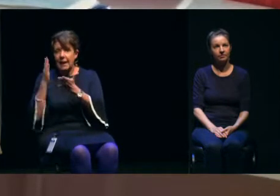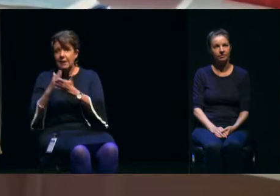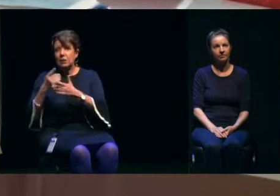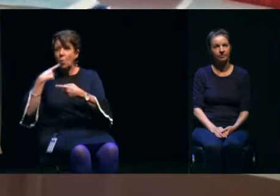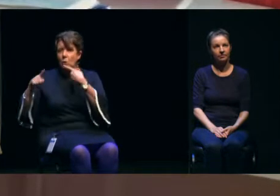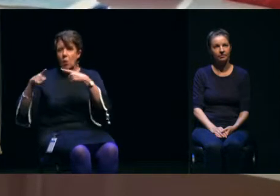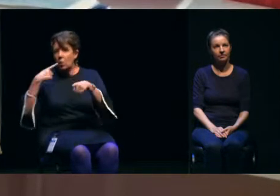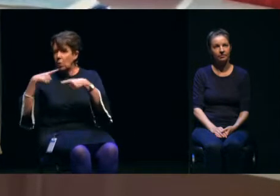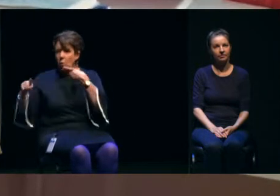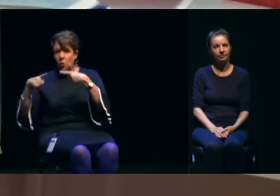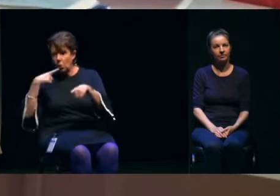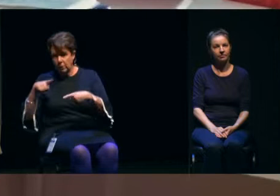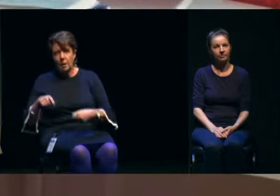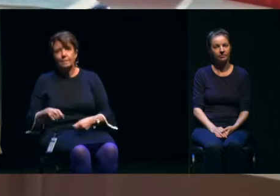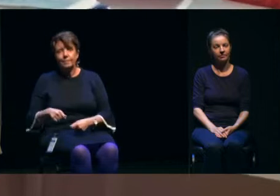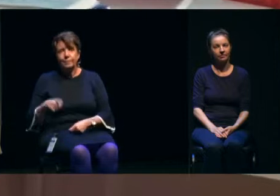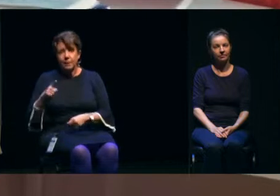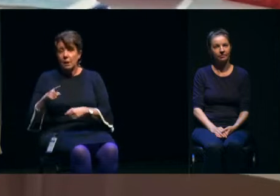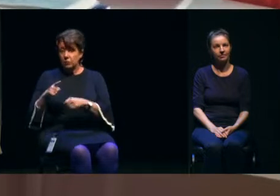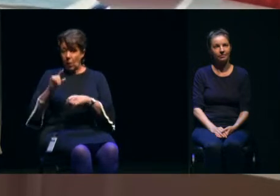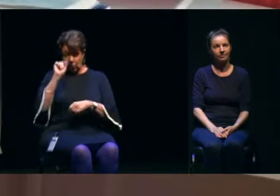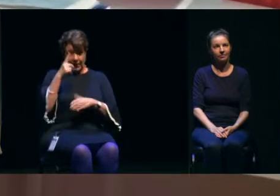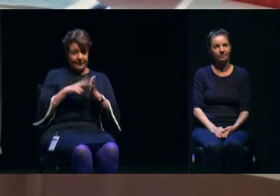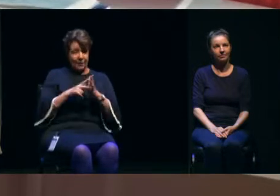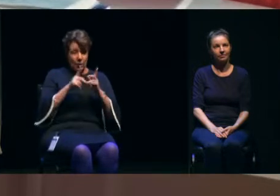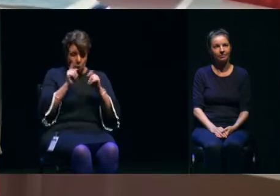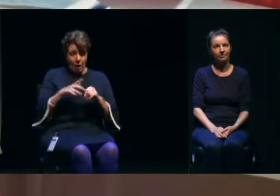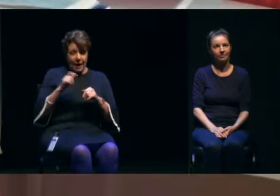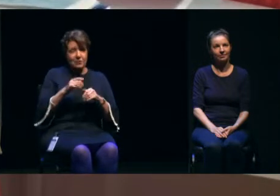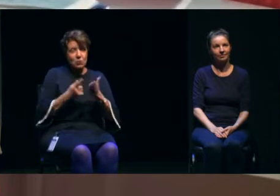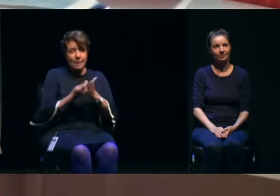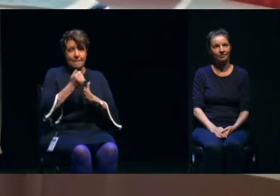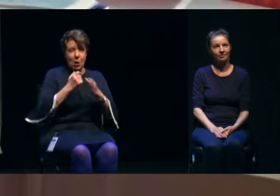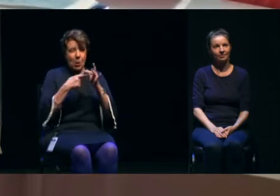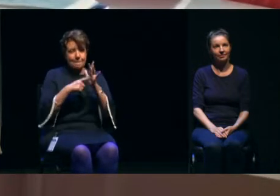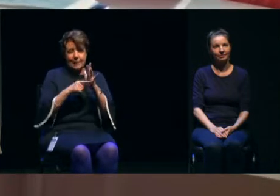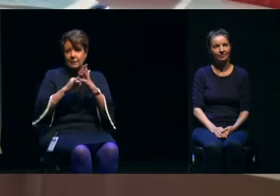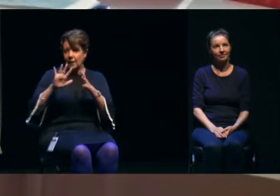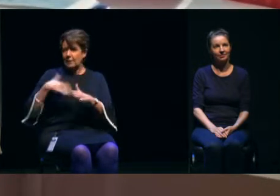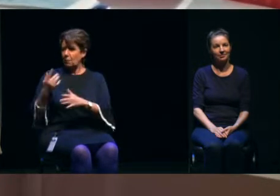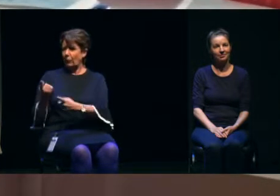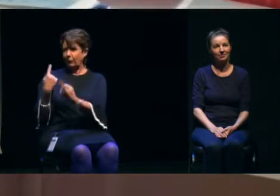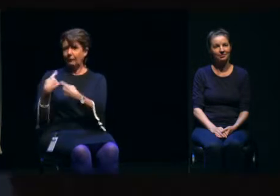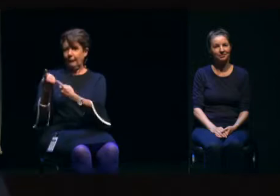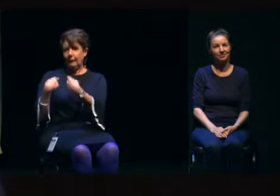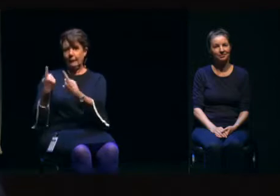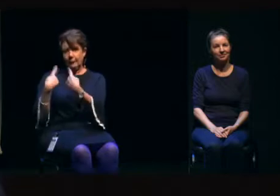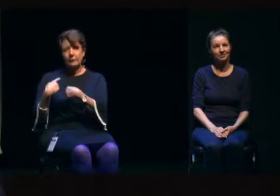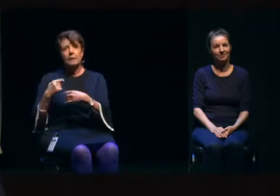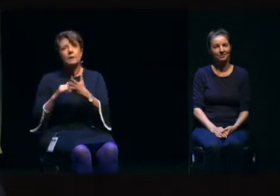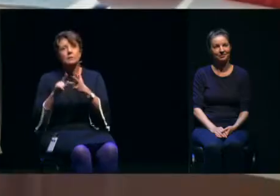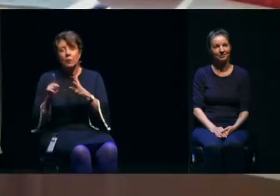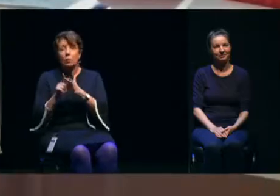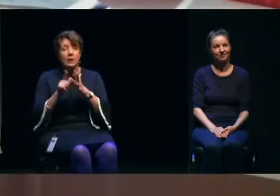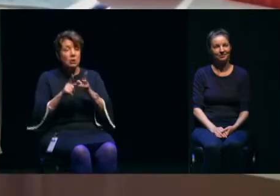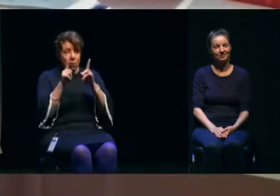realized very early that I had to pay my bills if I wanted to not to be ordered around. I don't think, and that's what I did very